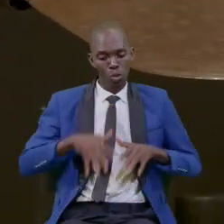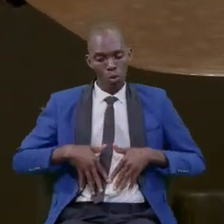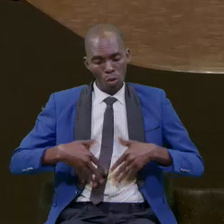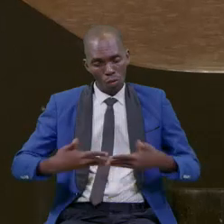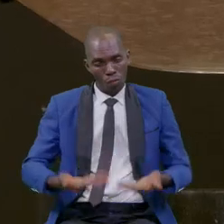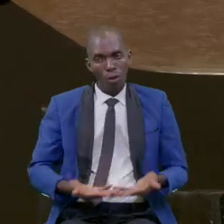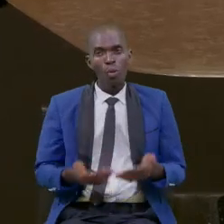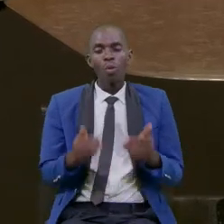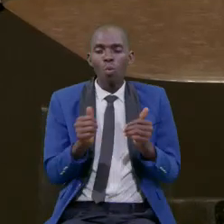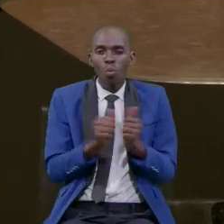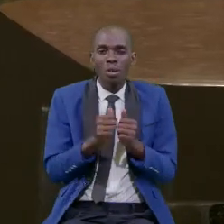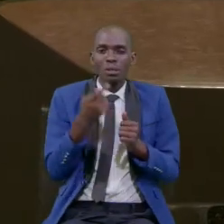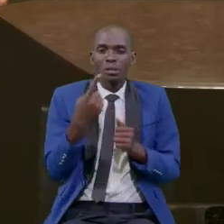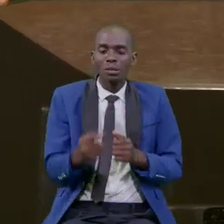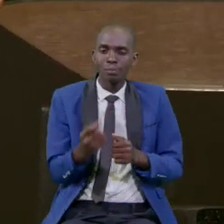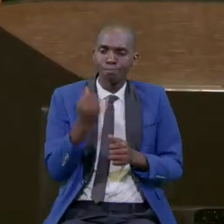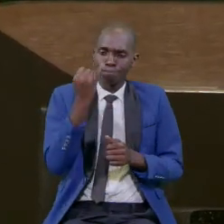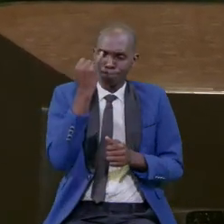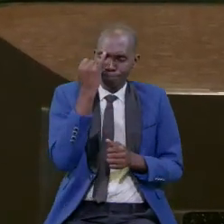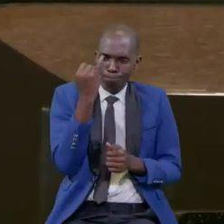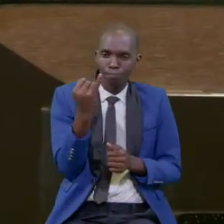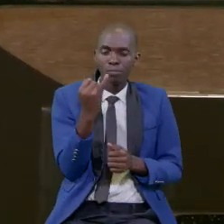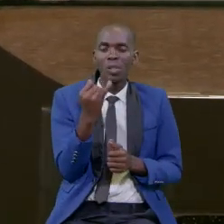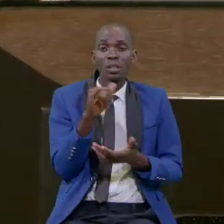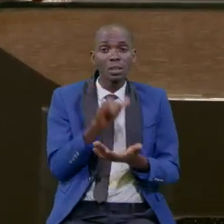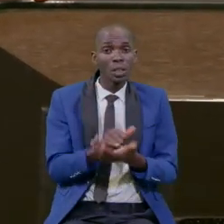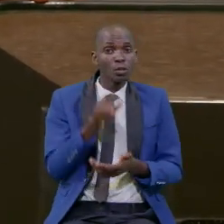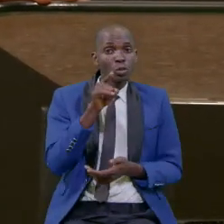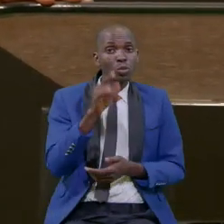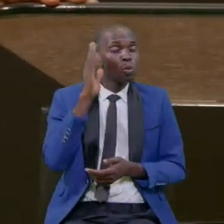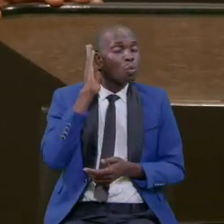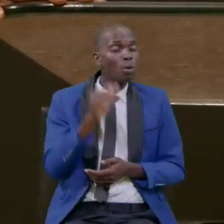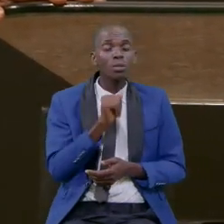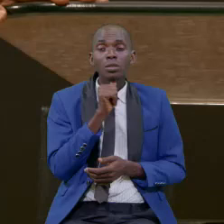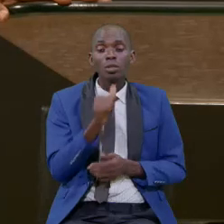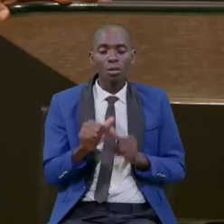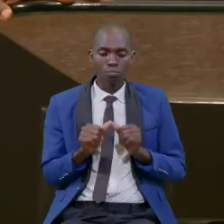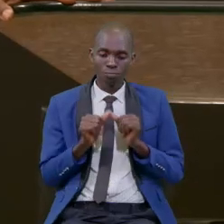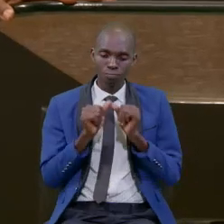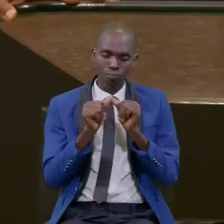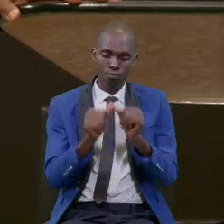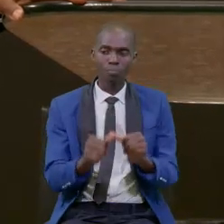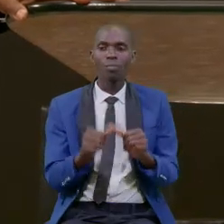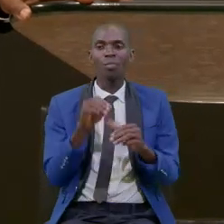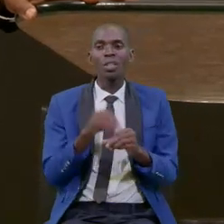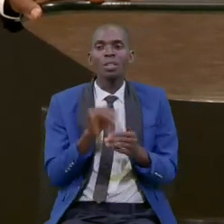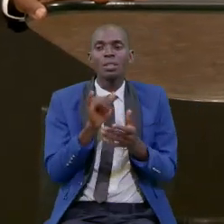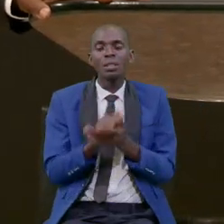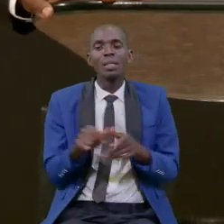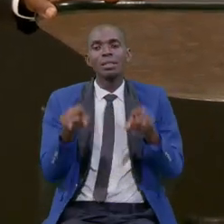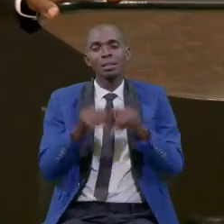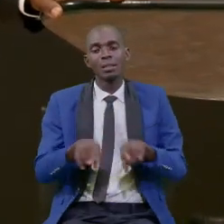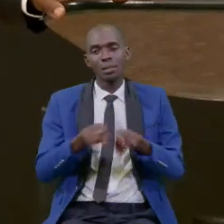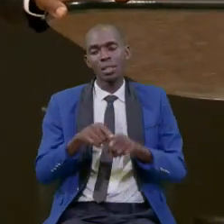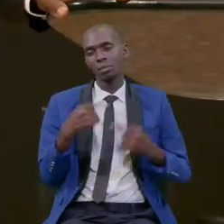the intention that you are not going to continue in that sin.